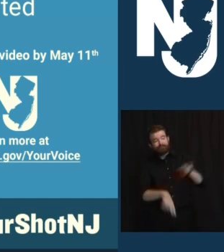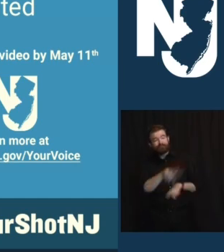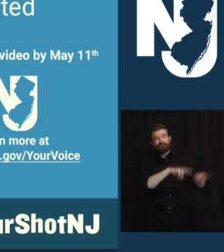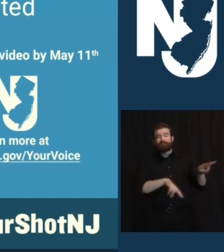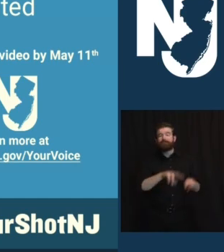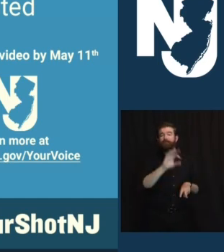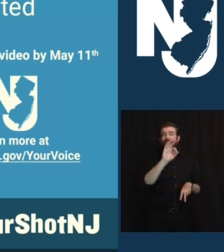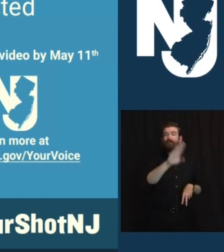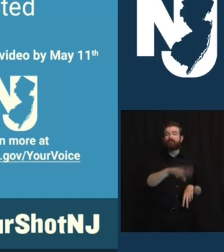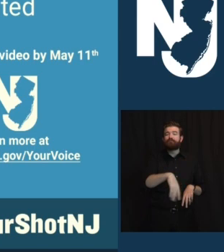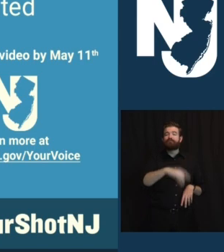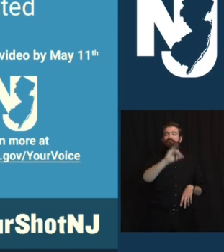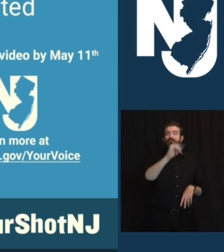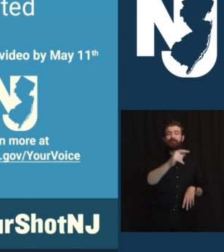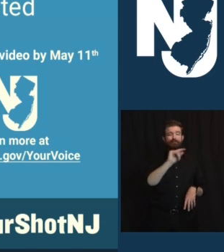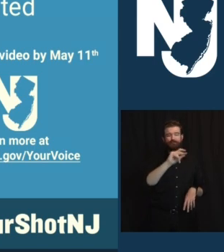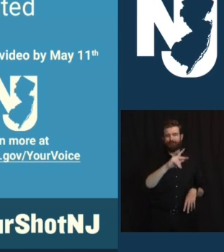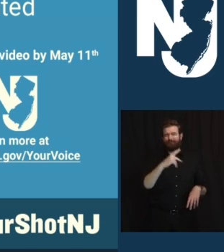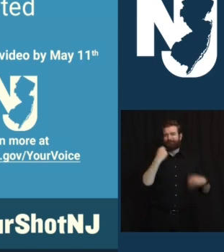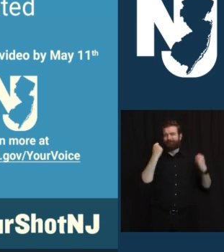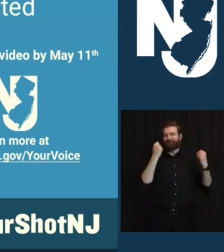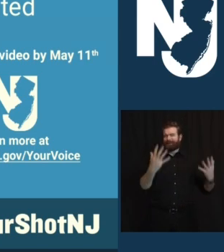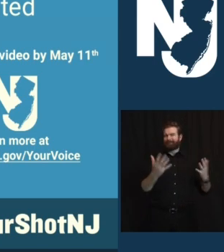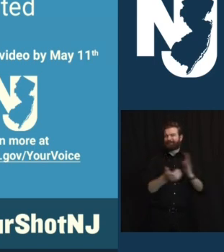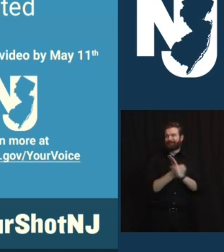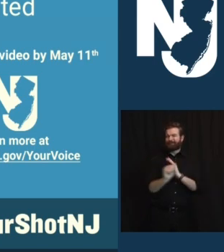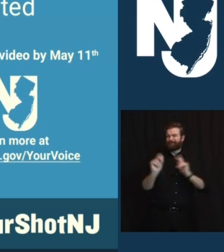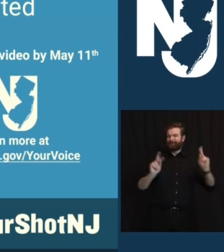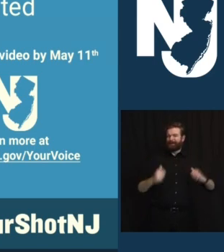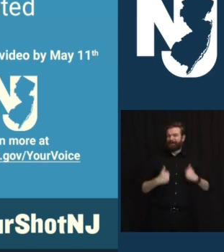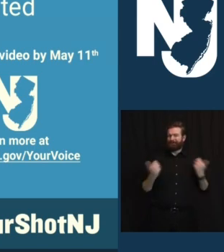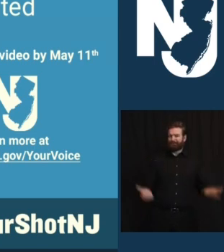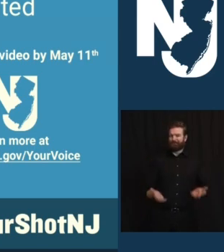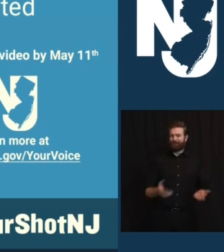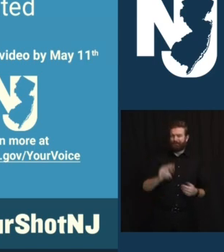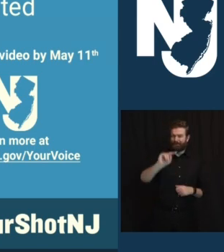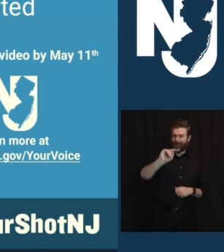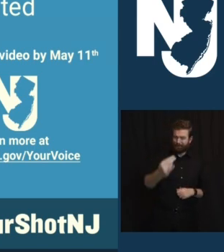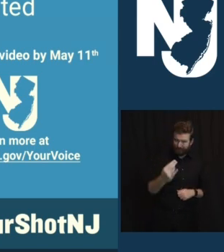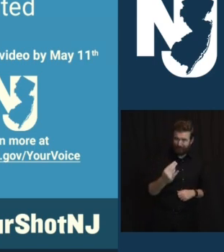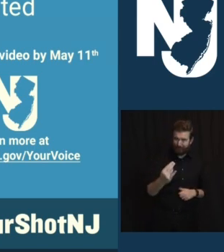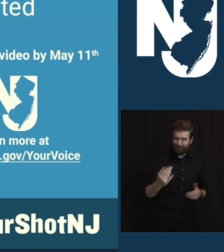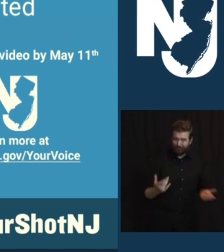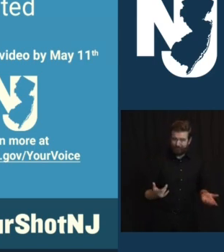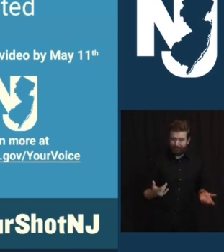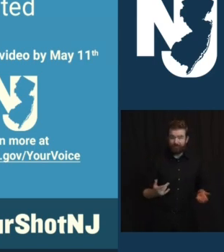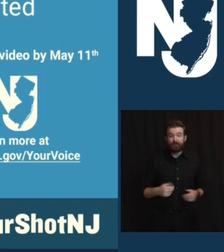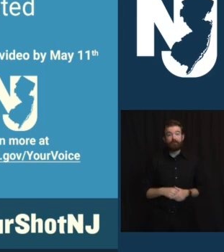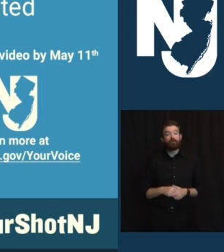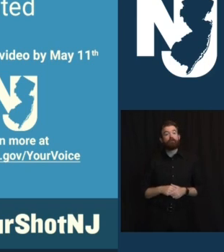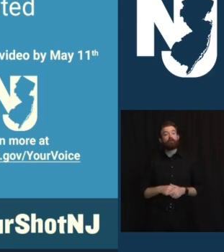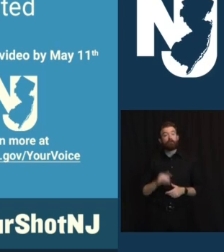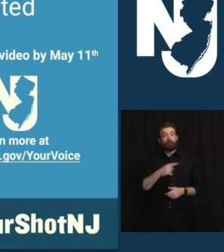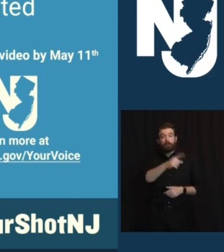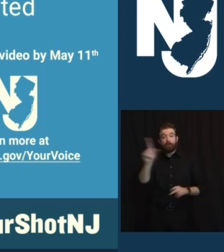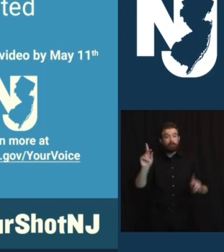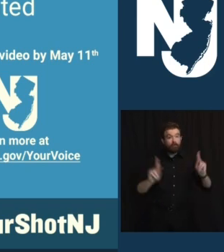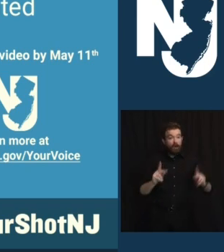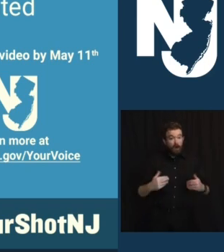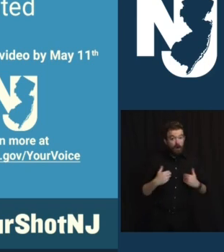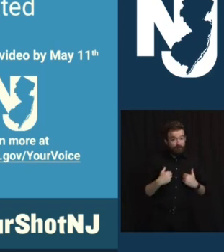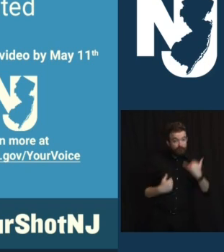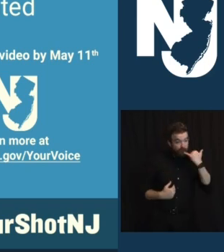passionate individuals. Social media has meant that anyone with a cell phone, a story, and a vision can become an